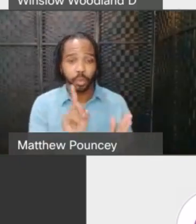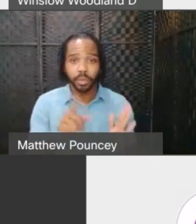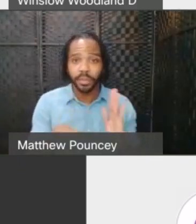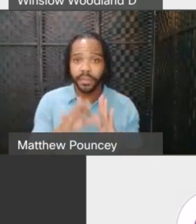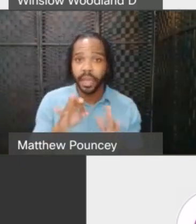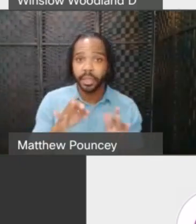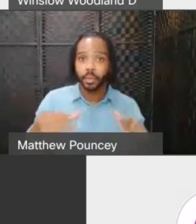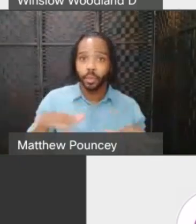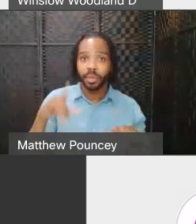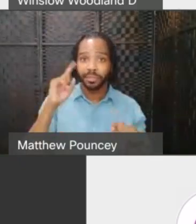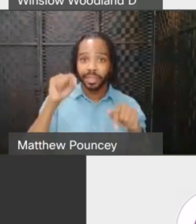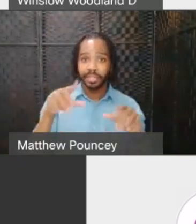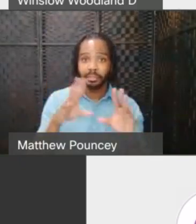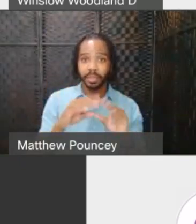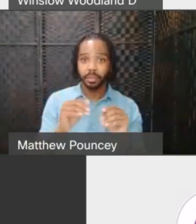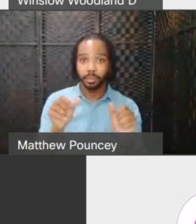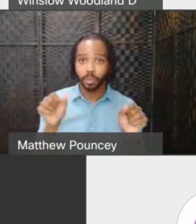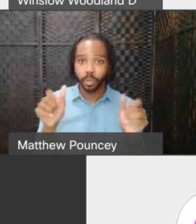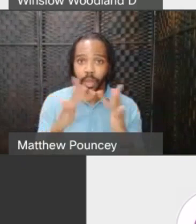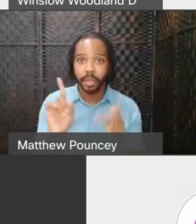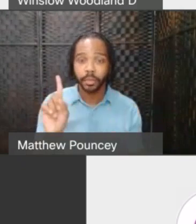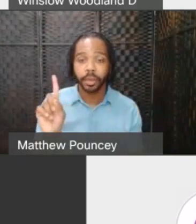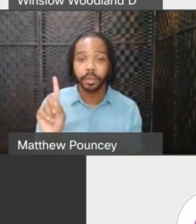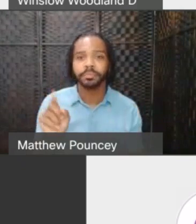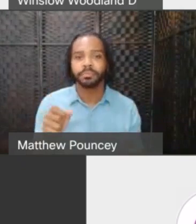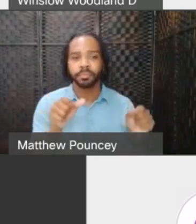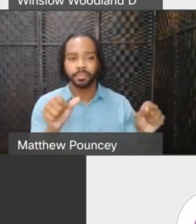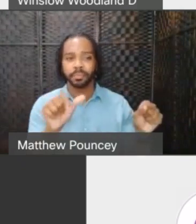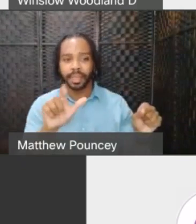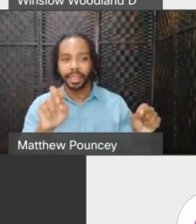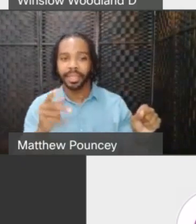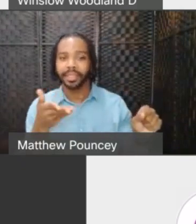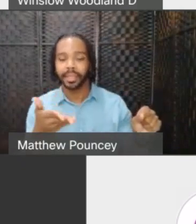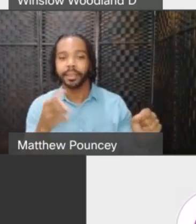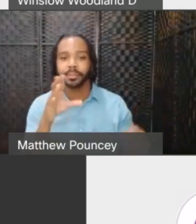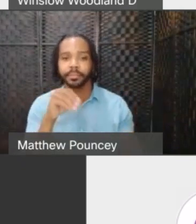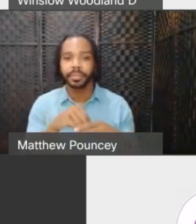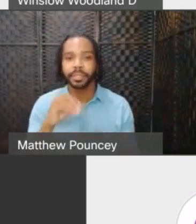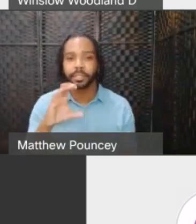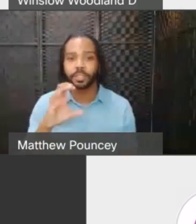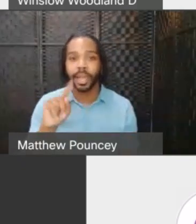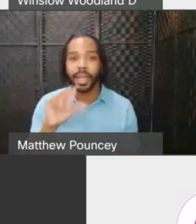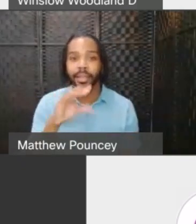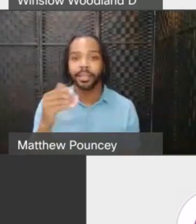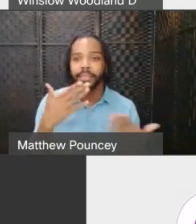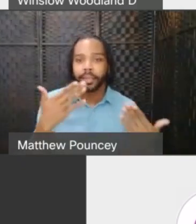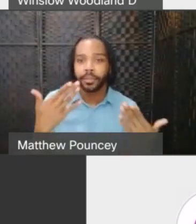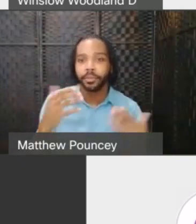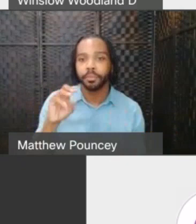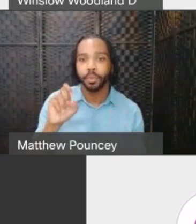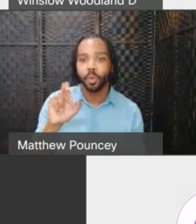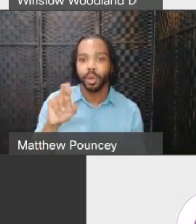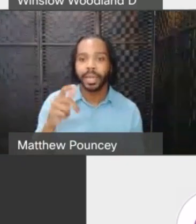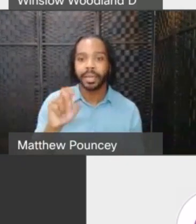recordings on our website, and there's the link for those recordings in the chat. And thank you very much. Morgan has